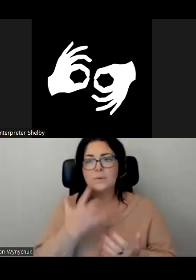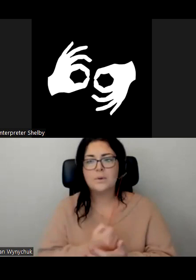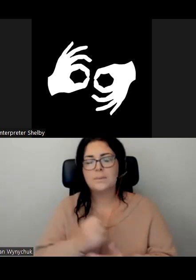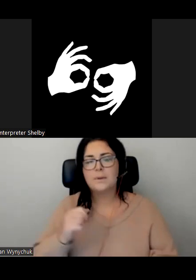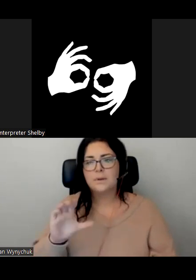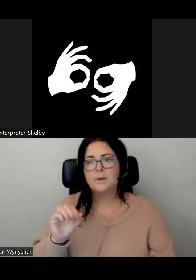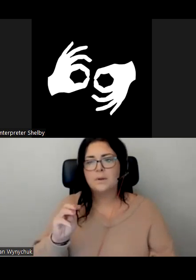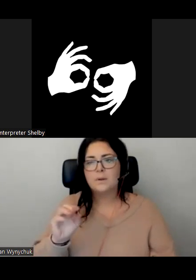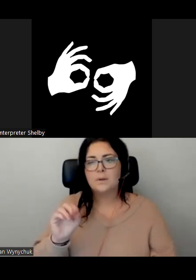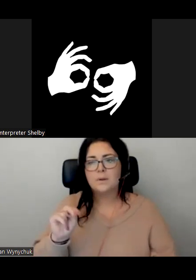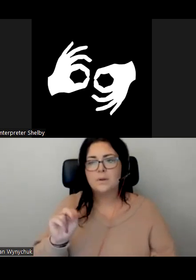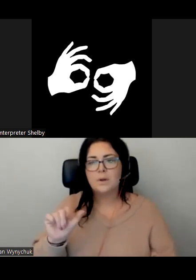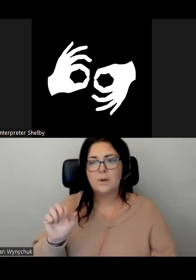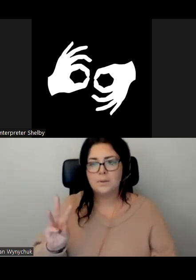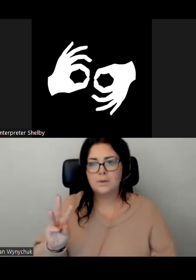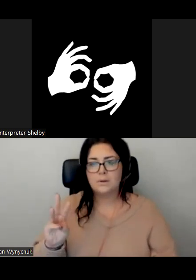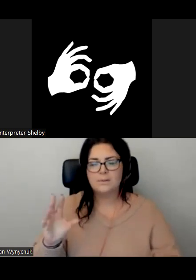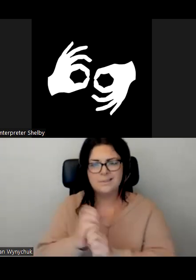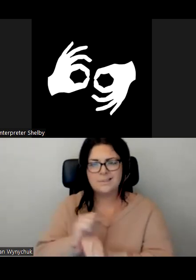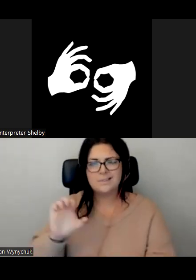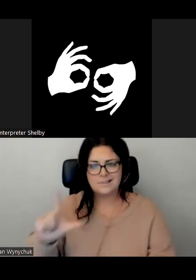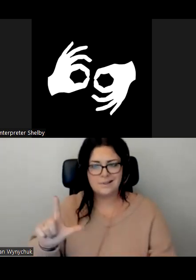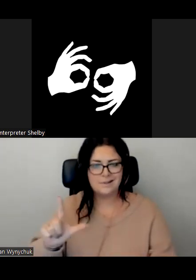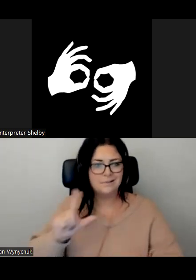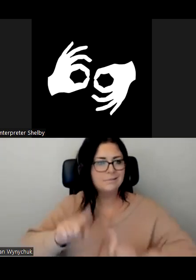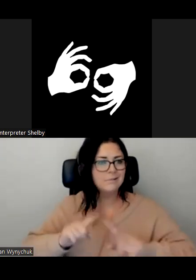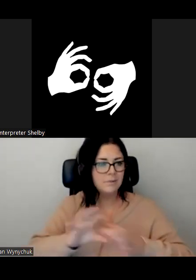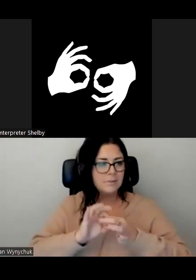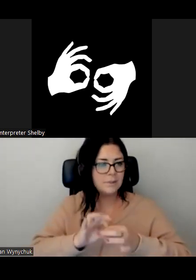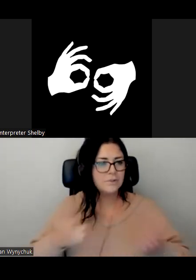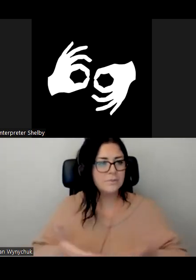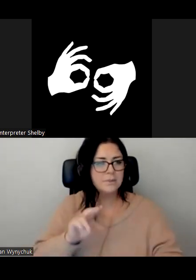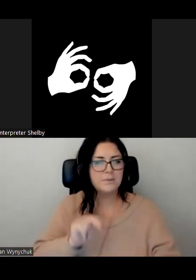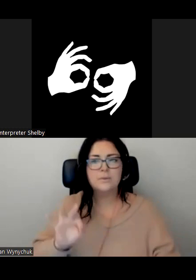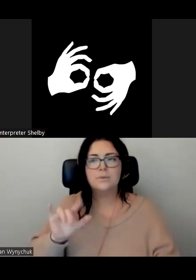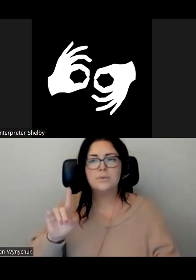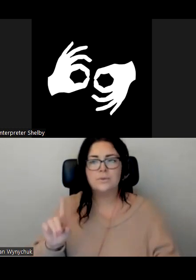law relationships in Newfoundland and Labrador.